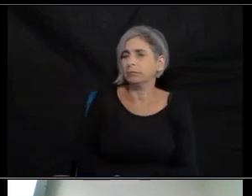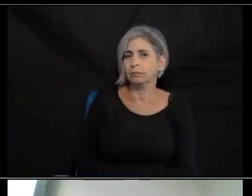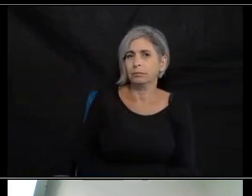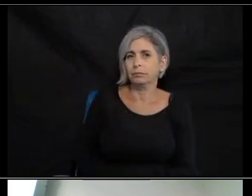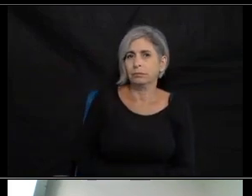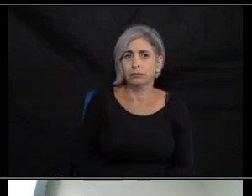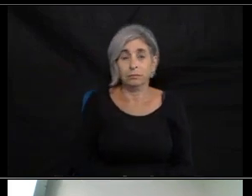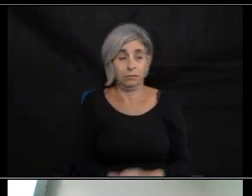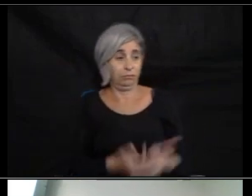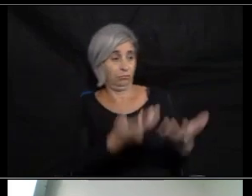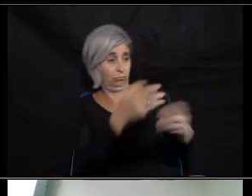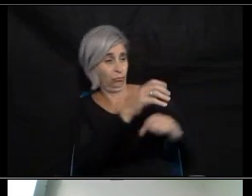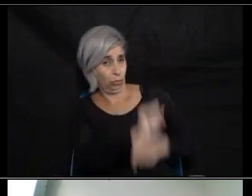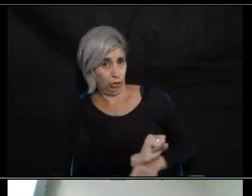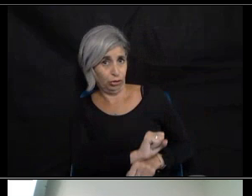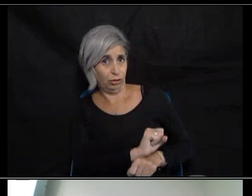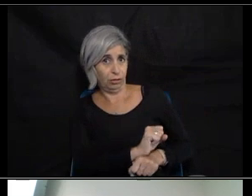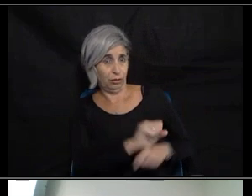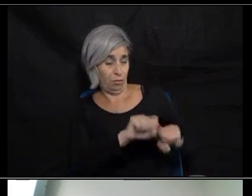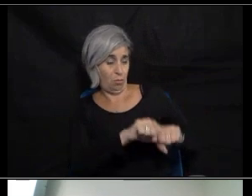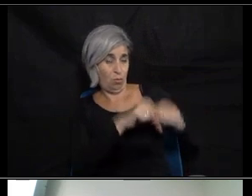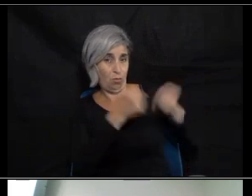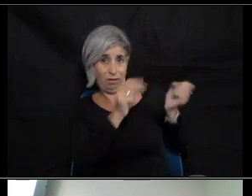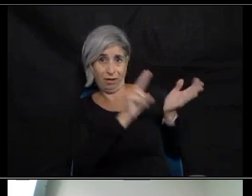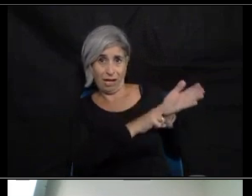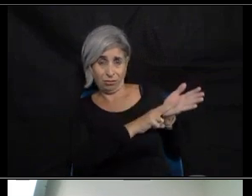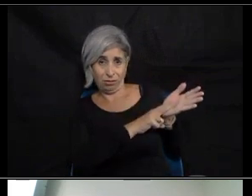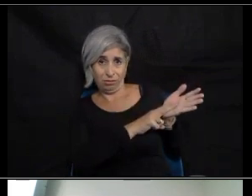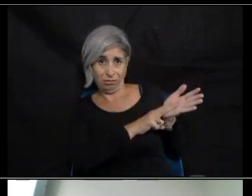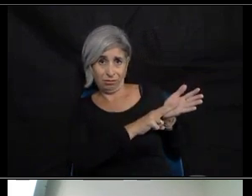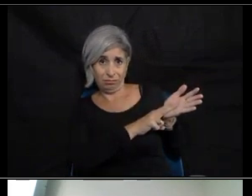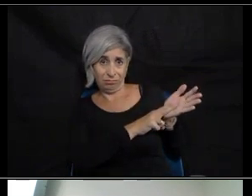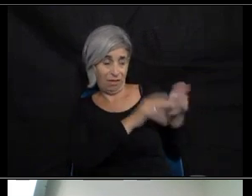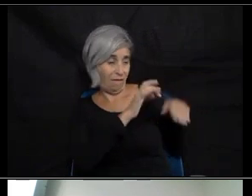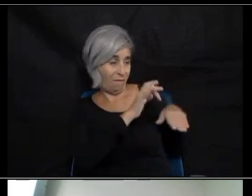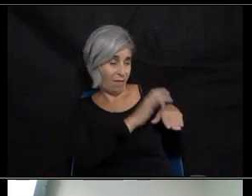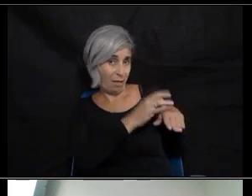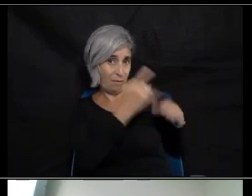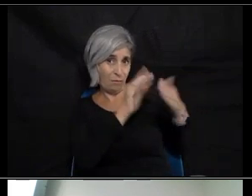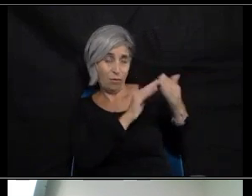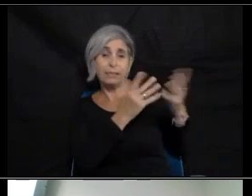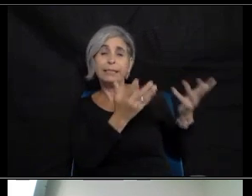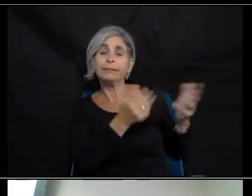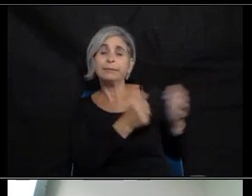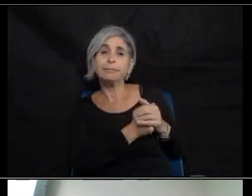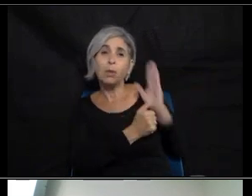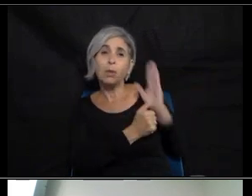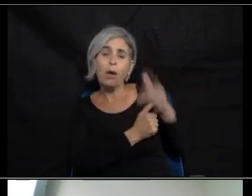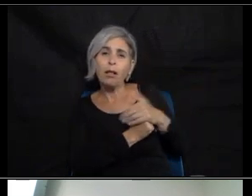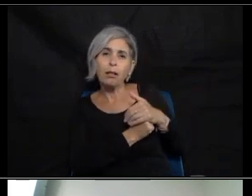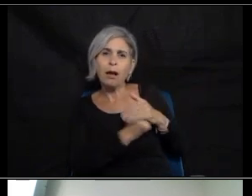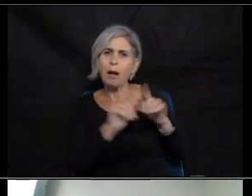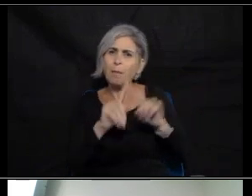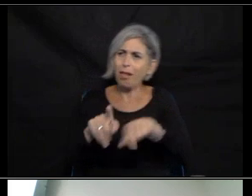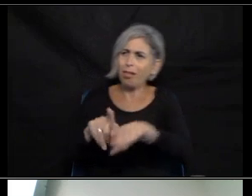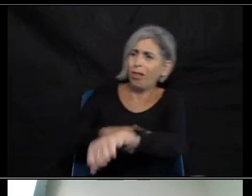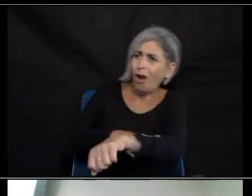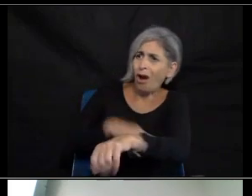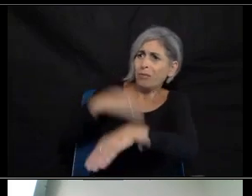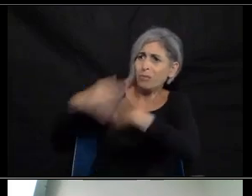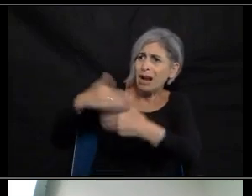The traditional remedies for a breach of contract that would be available to the city. Okay, but how long would that have to